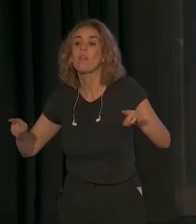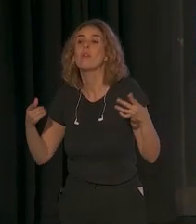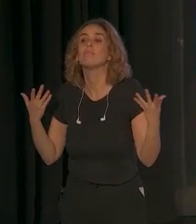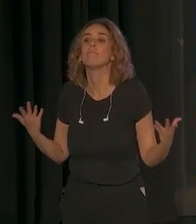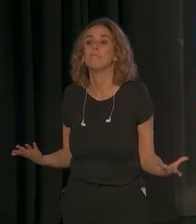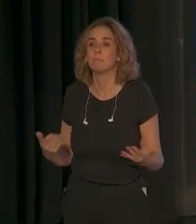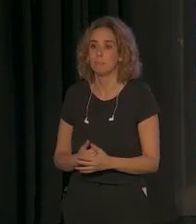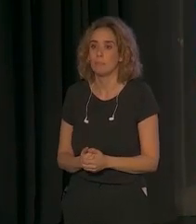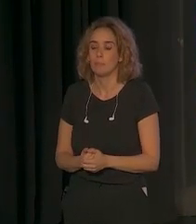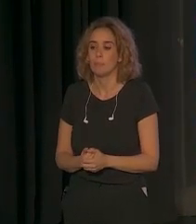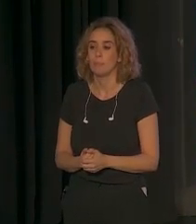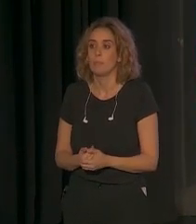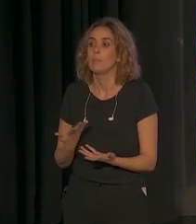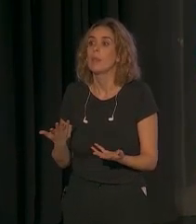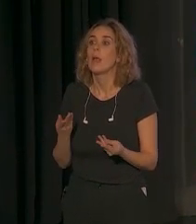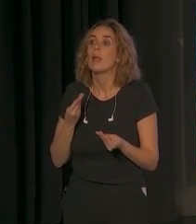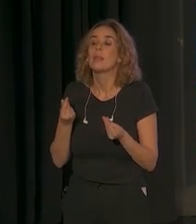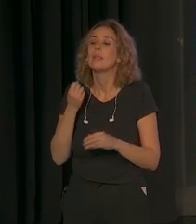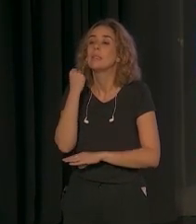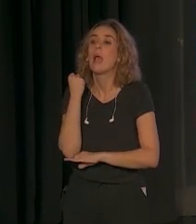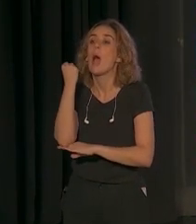difference is really